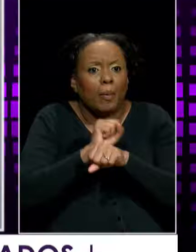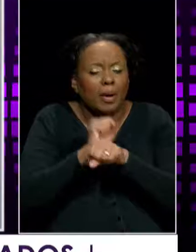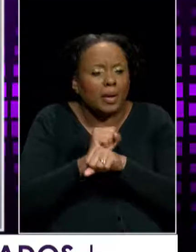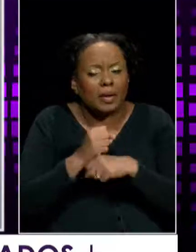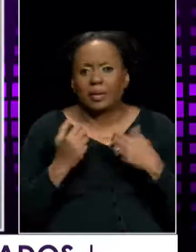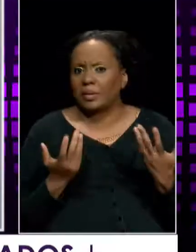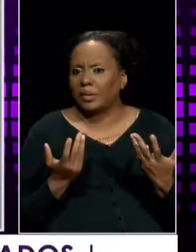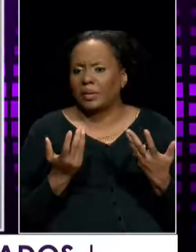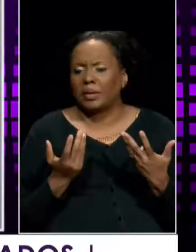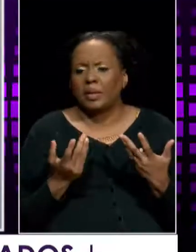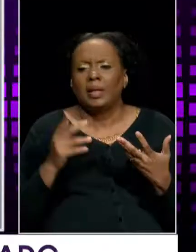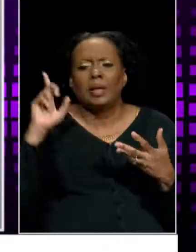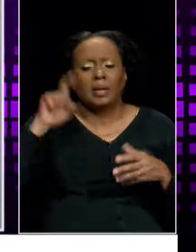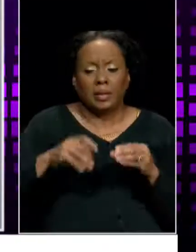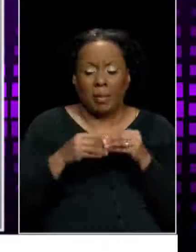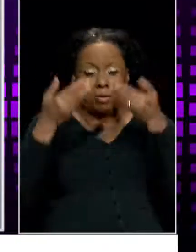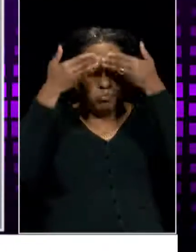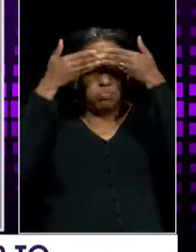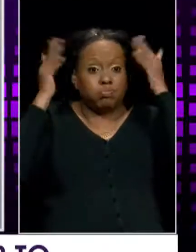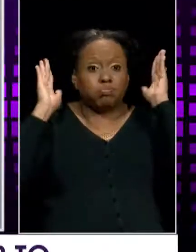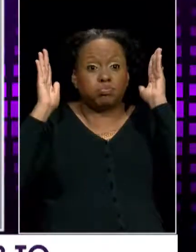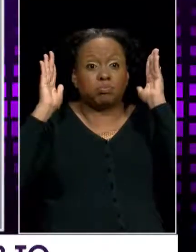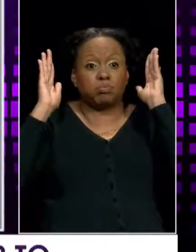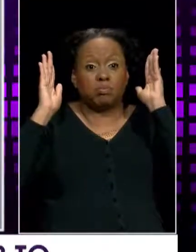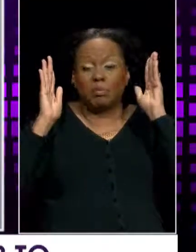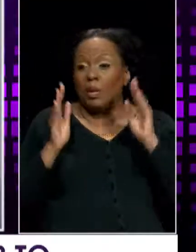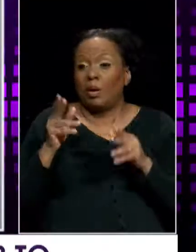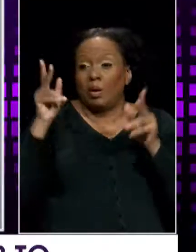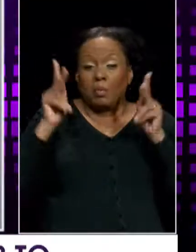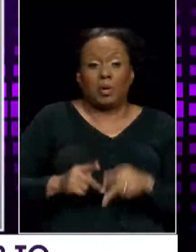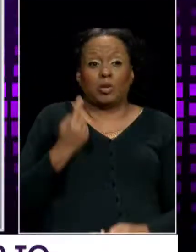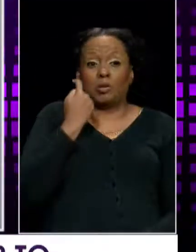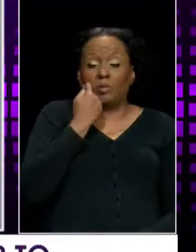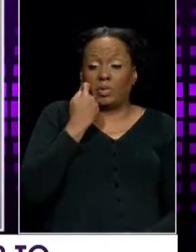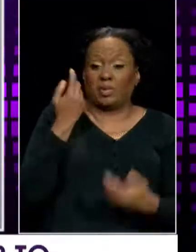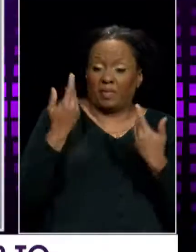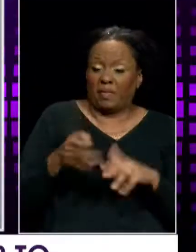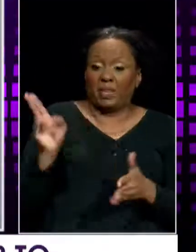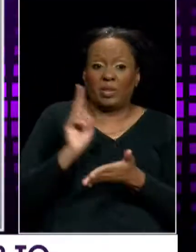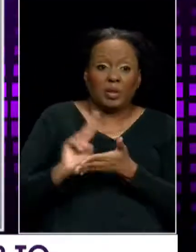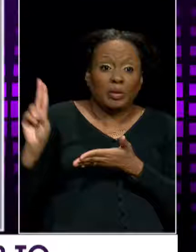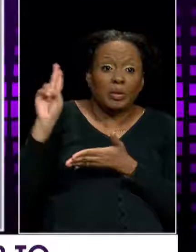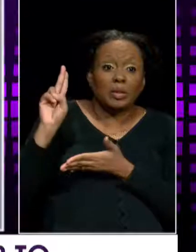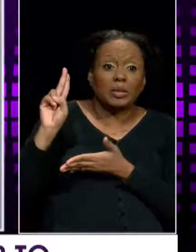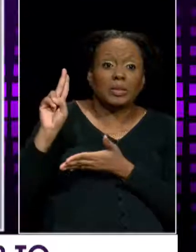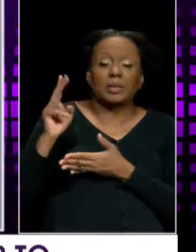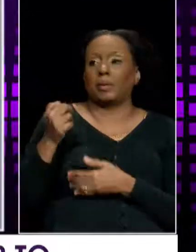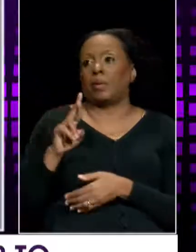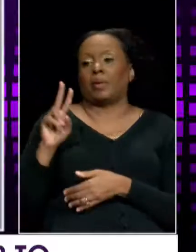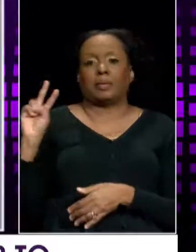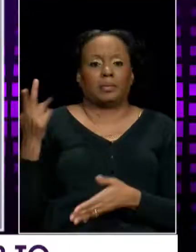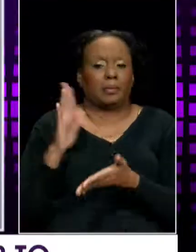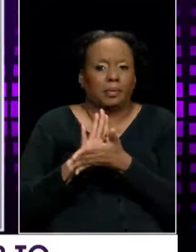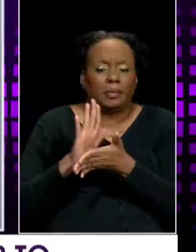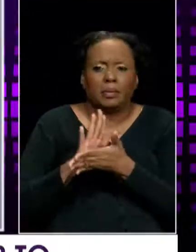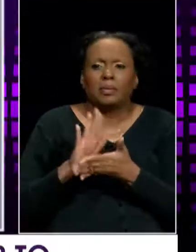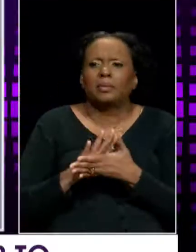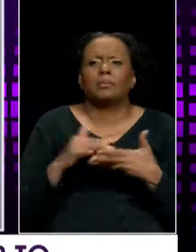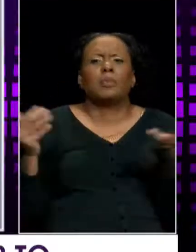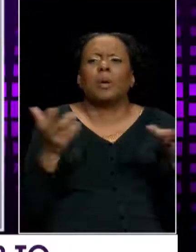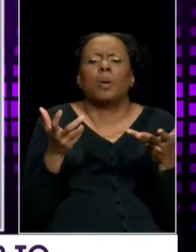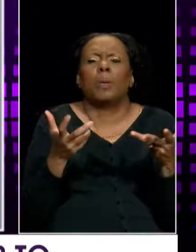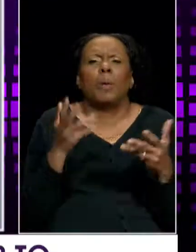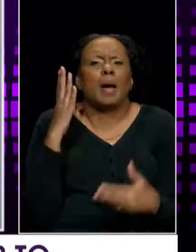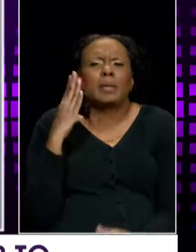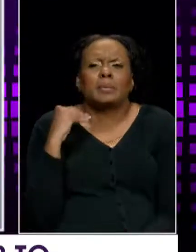more open-minded. This person who just came out of university or secondary school, who did keep, that have the